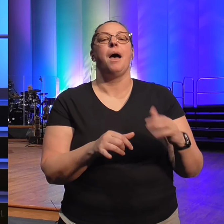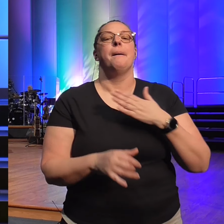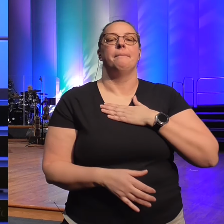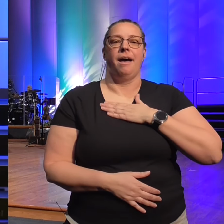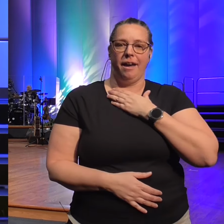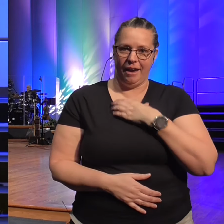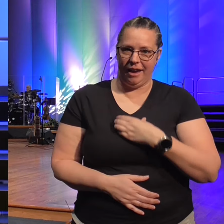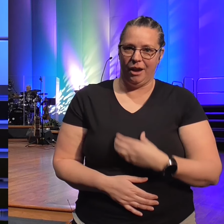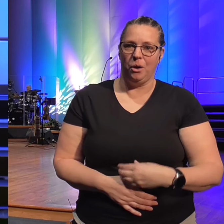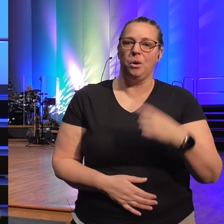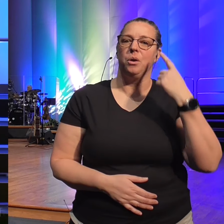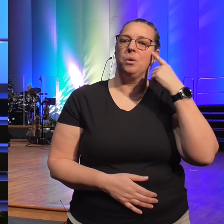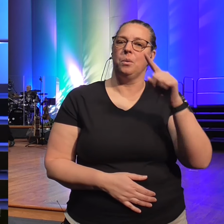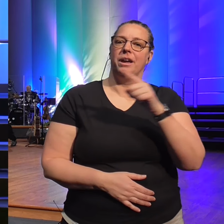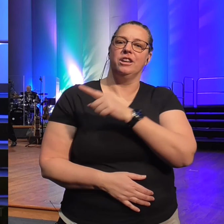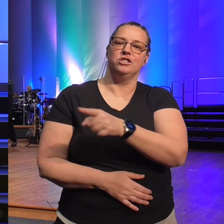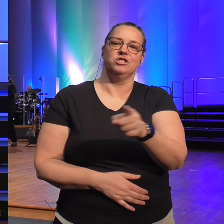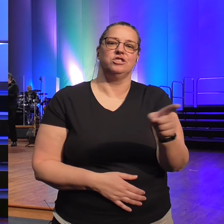this is my